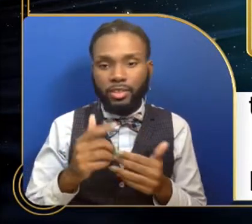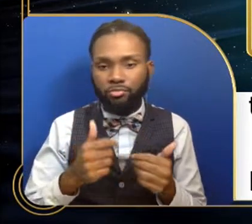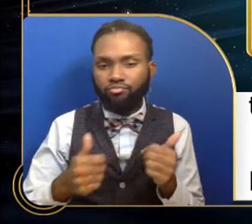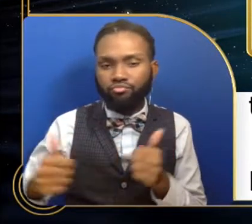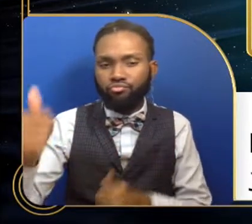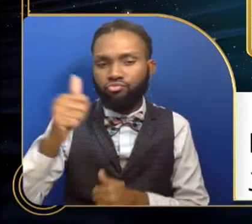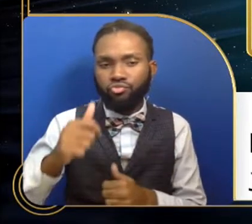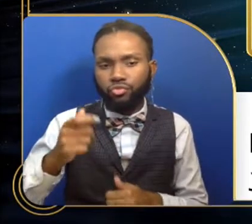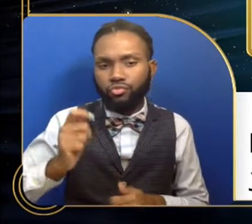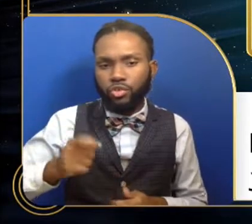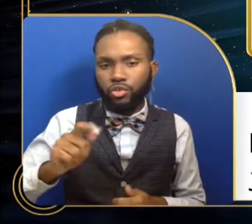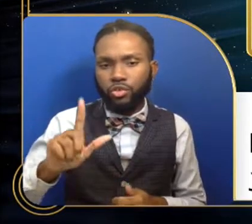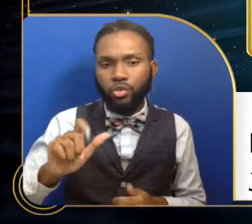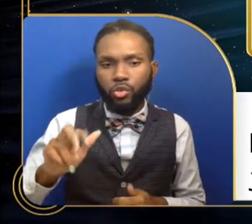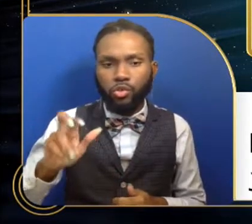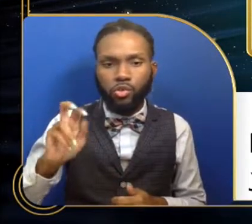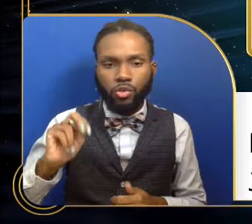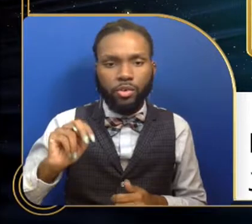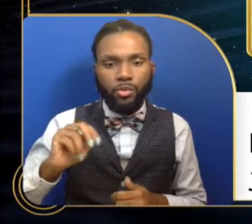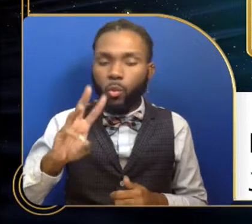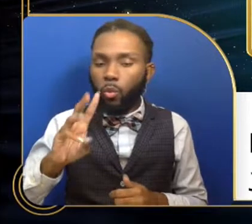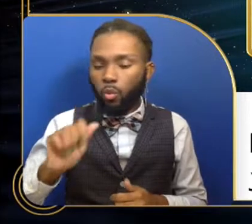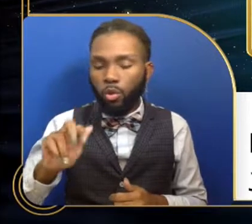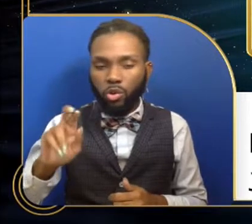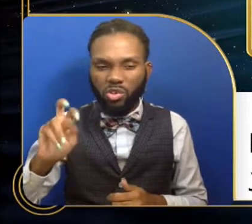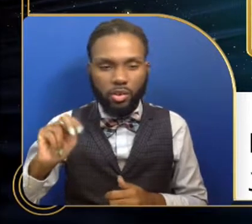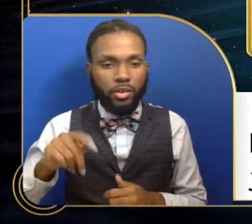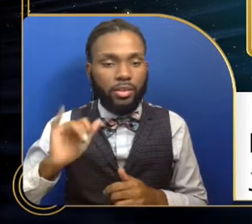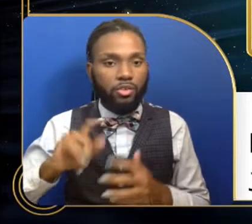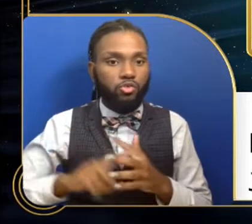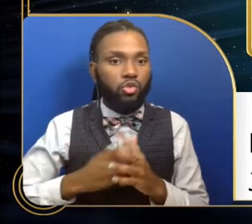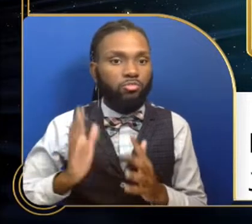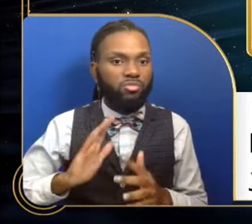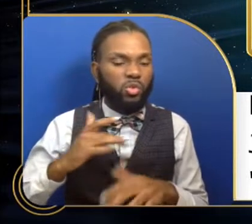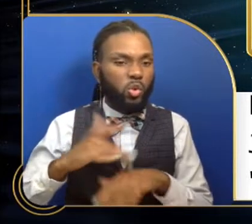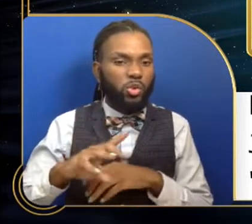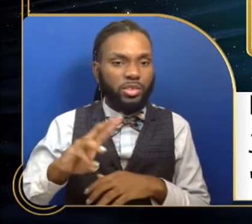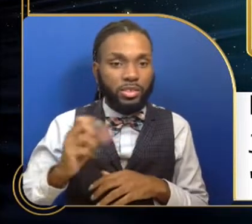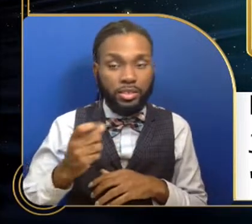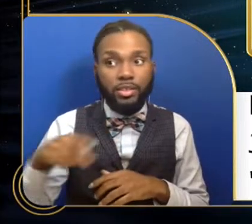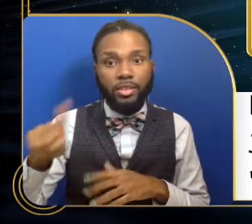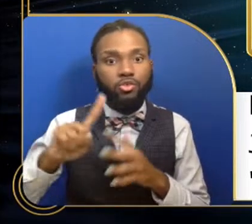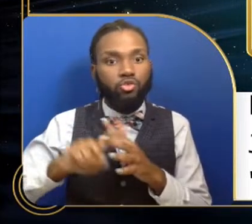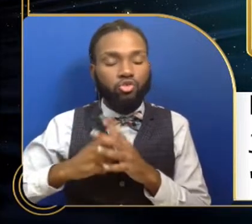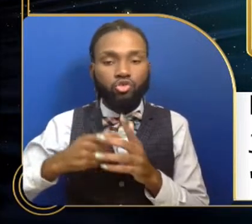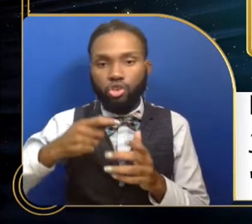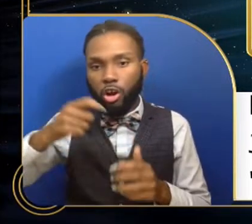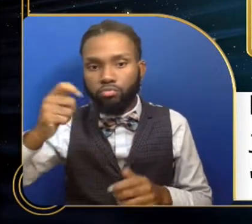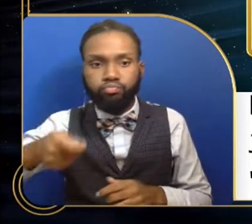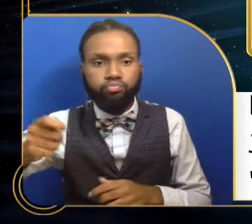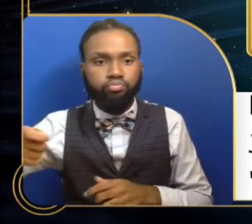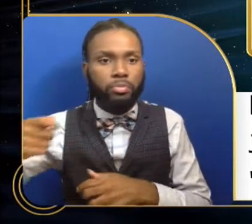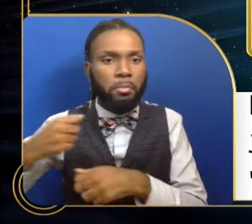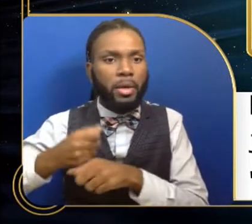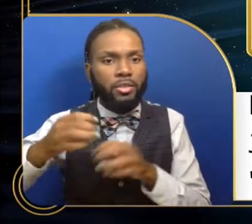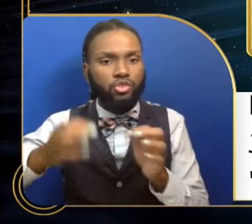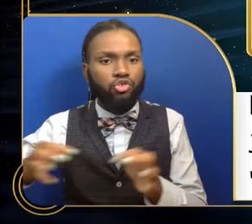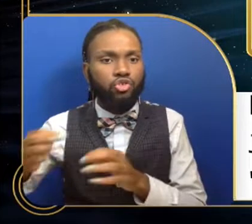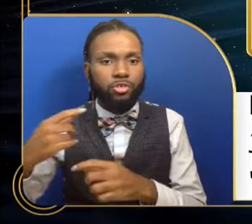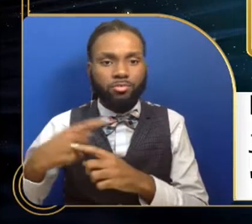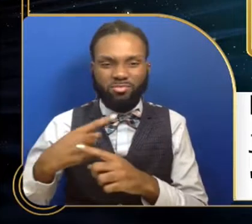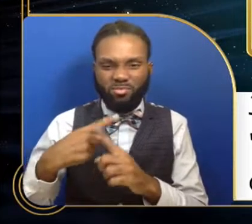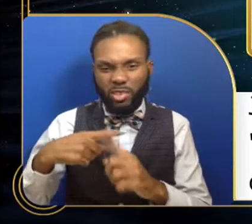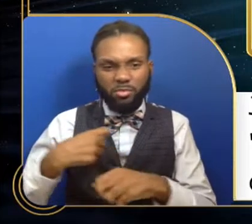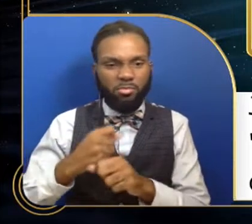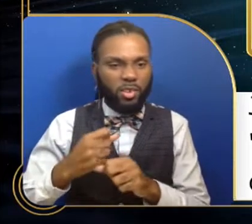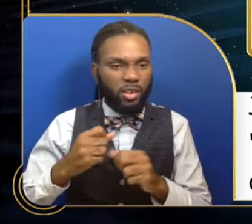starting really in the early 60s, it started handing down decisions that created opportunities for addressing injustice through